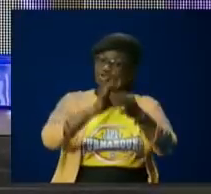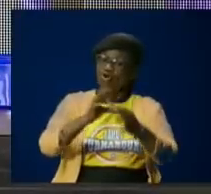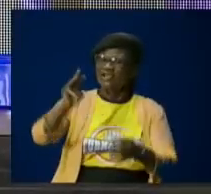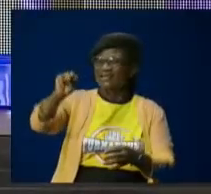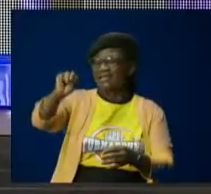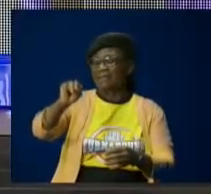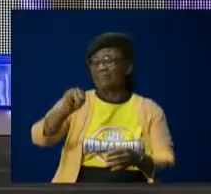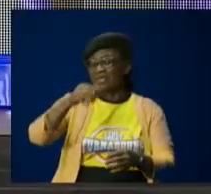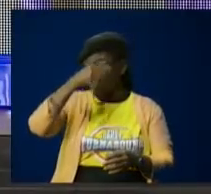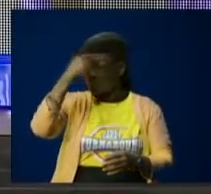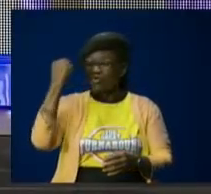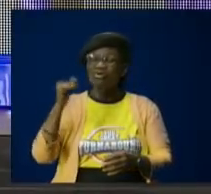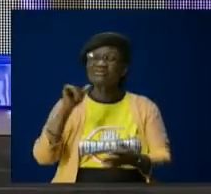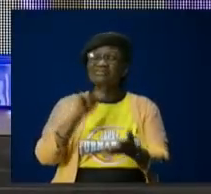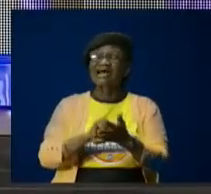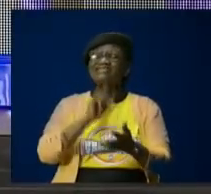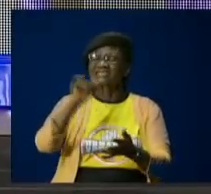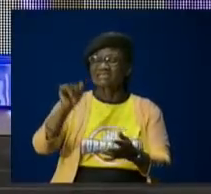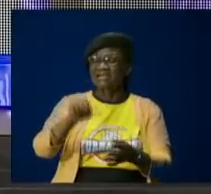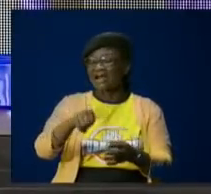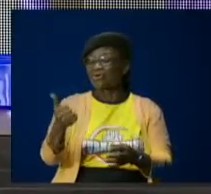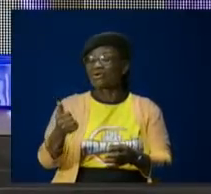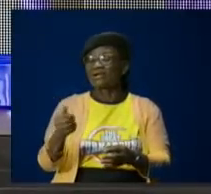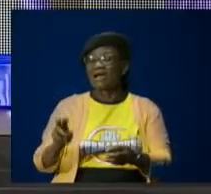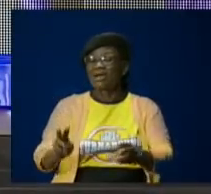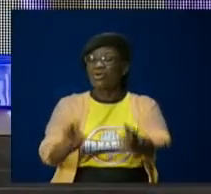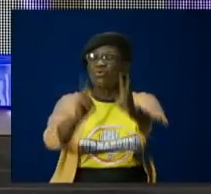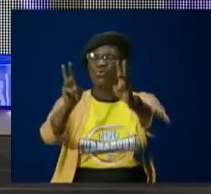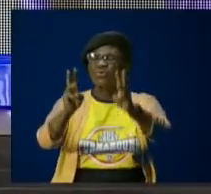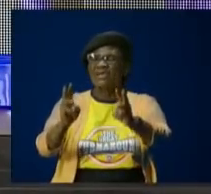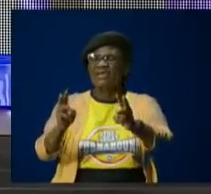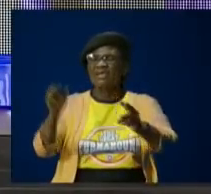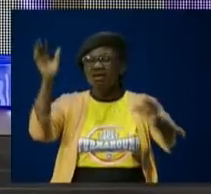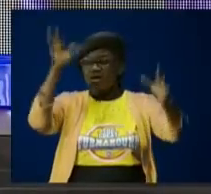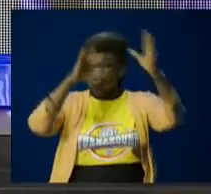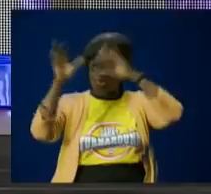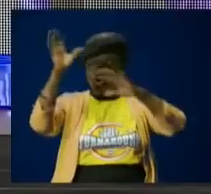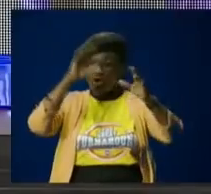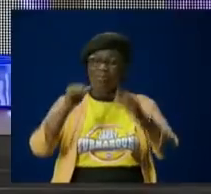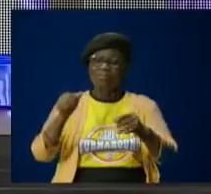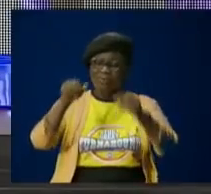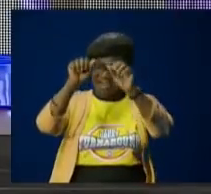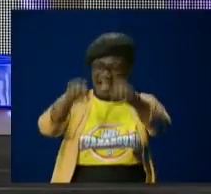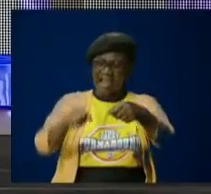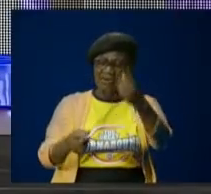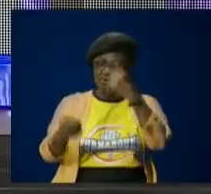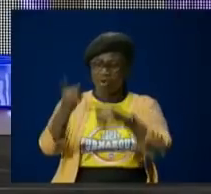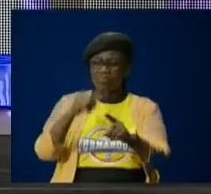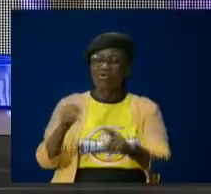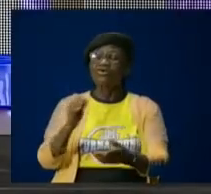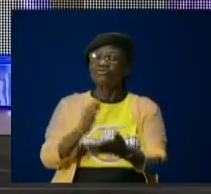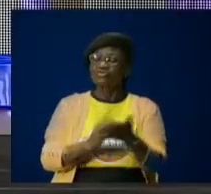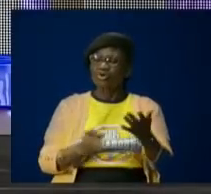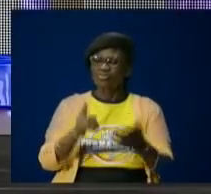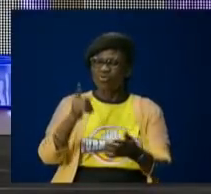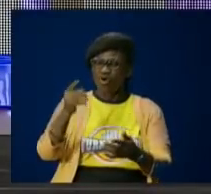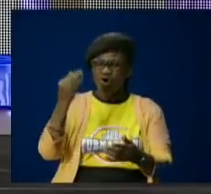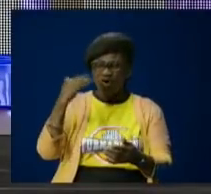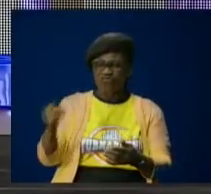Because that's another way storms can come. And some of you know what I'm talking about.